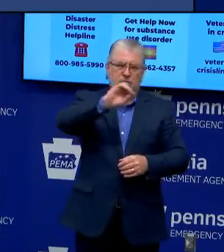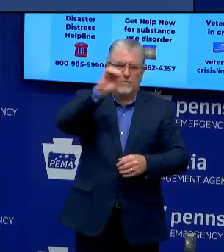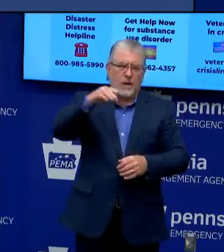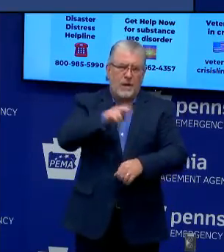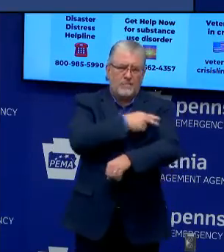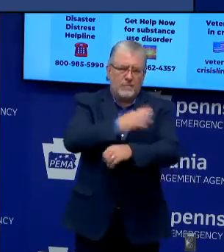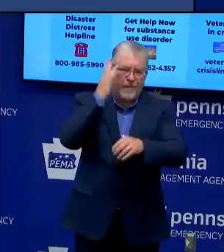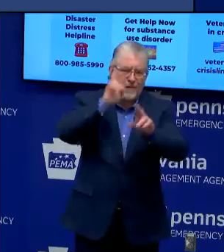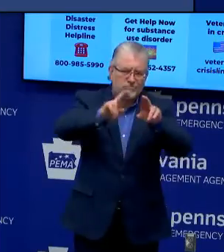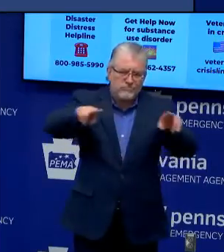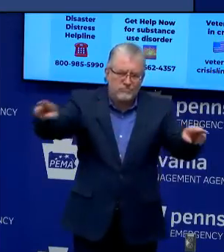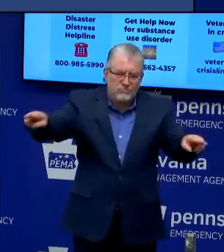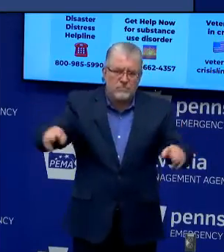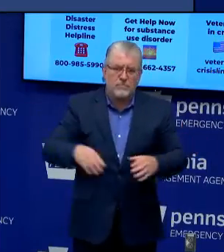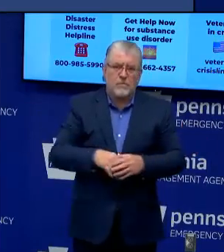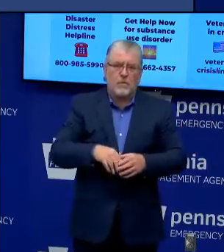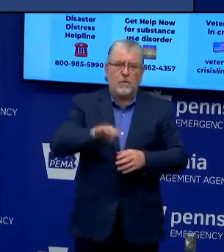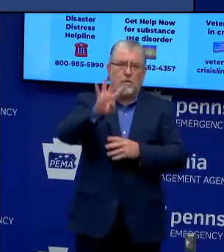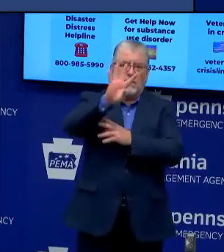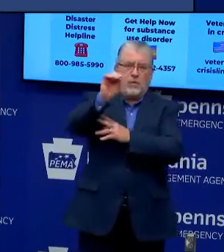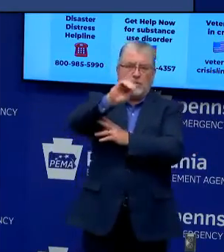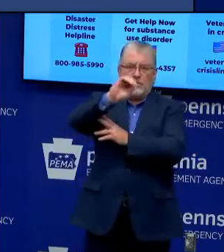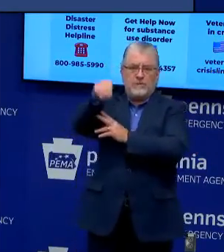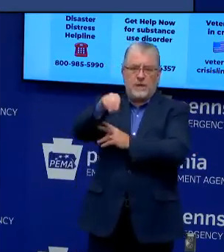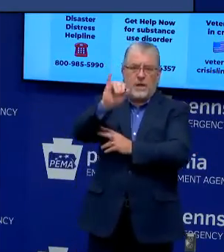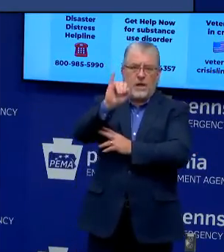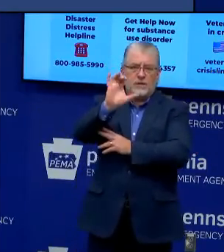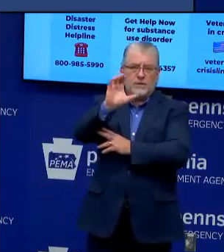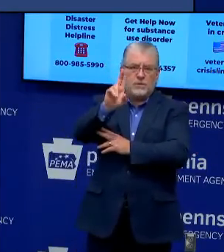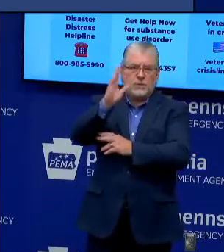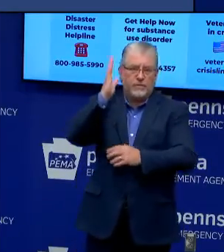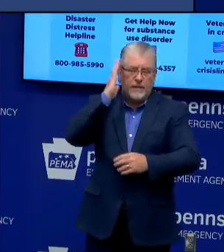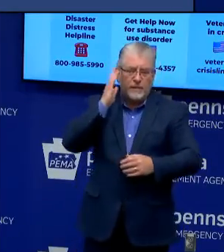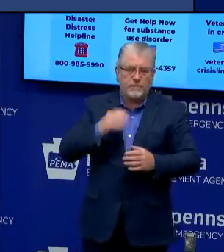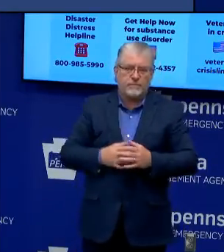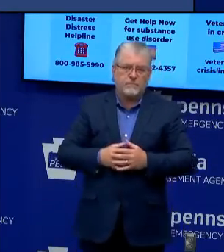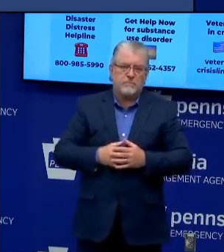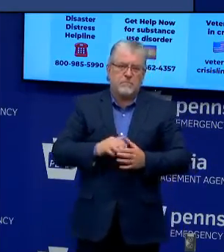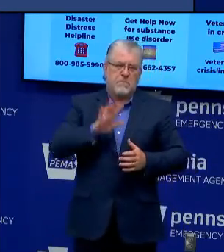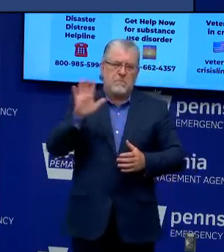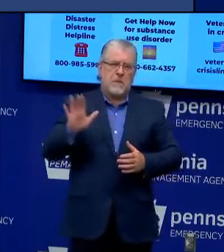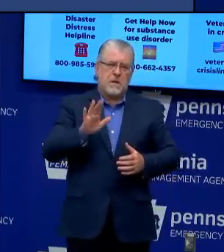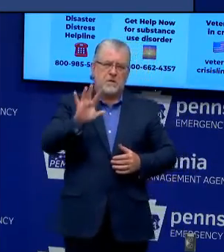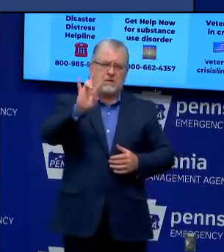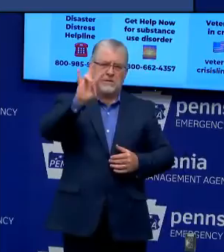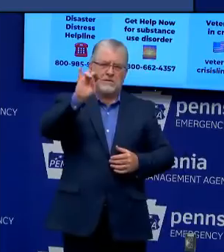and nearly 70% of our ventilators are actually still available.